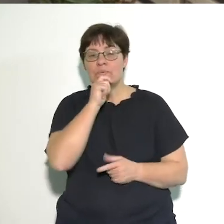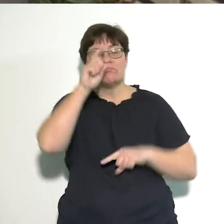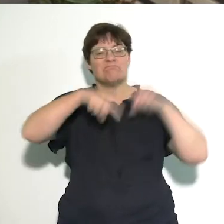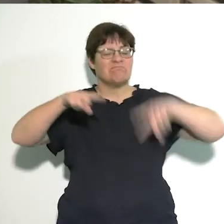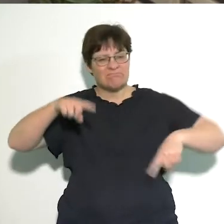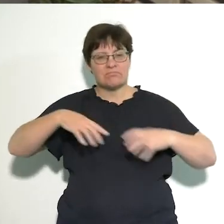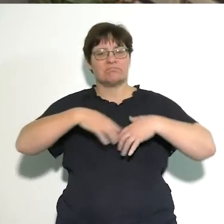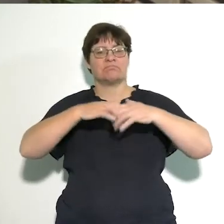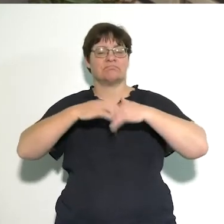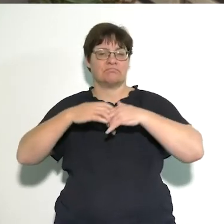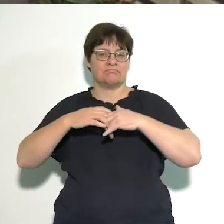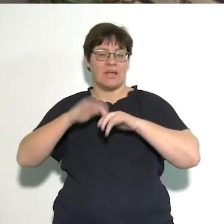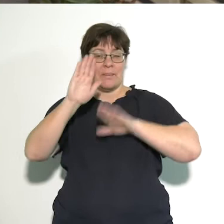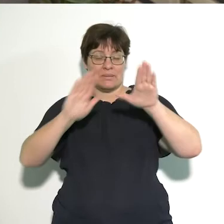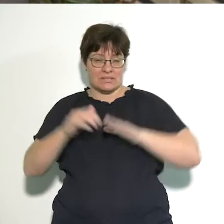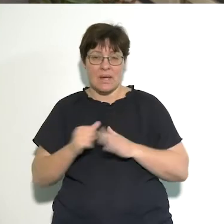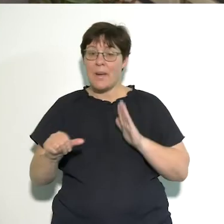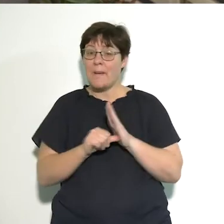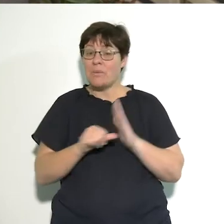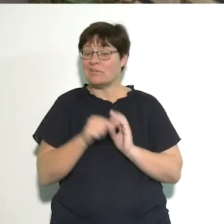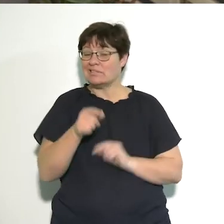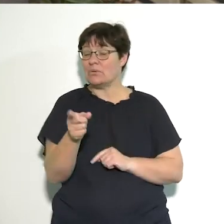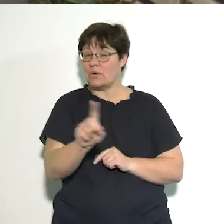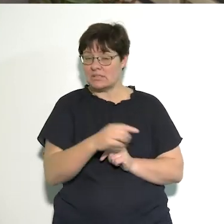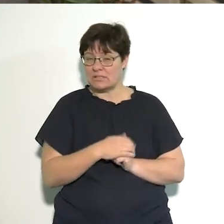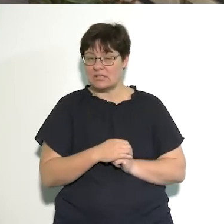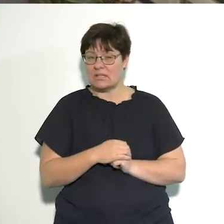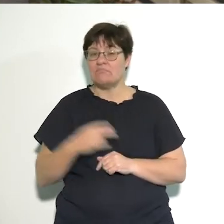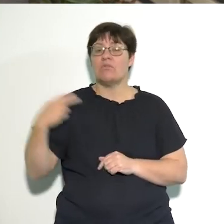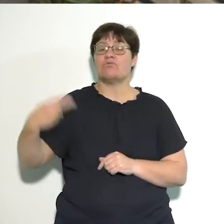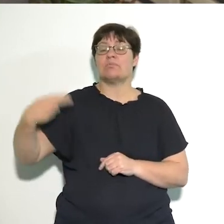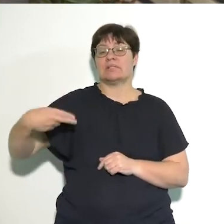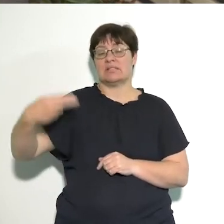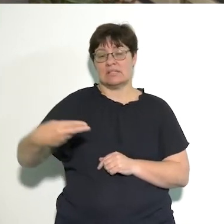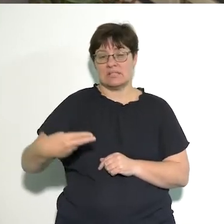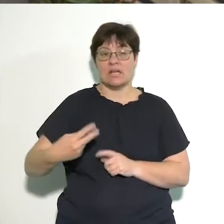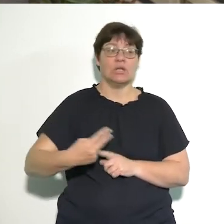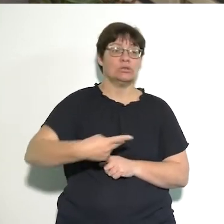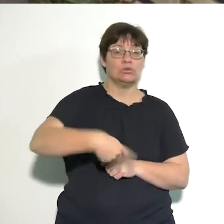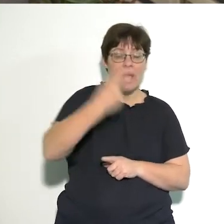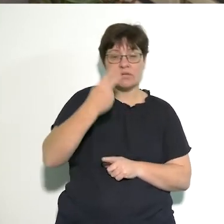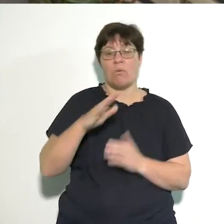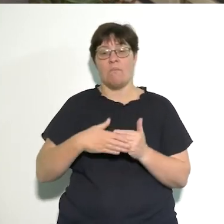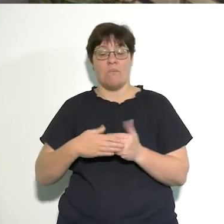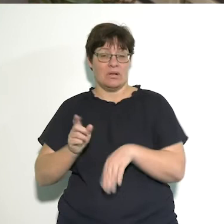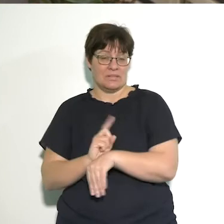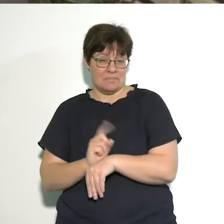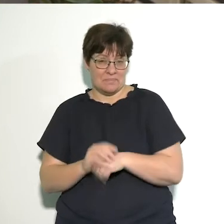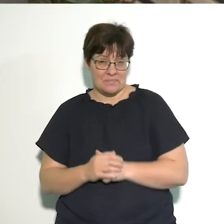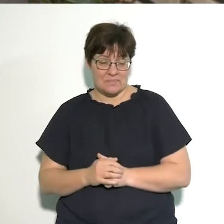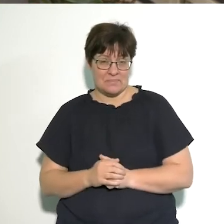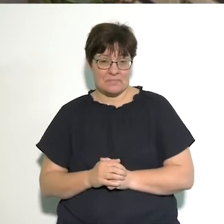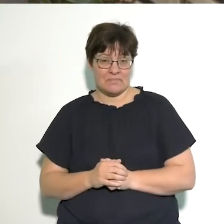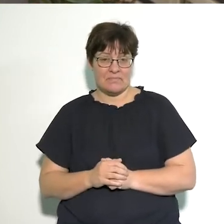use different shapes to create a pattern. And what's important about patterns is that it's repeated twice or more. So if it's just